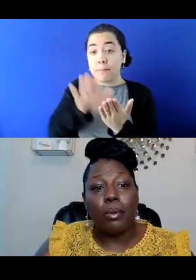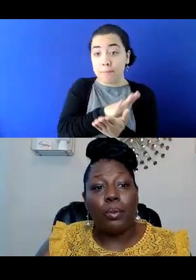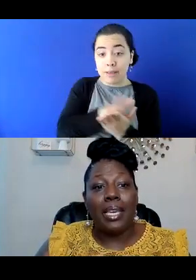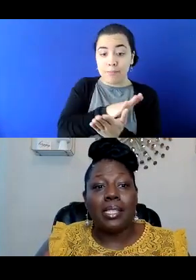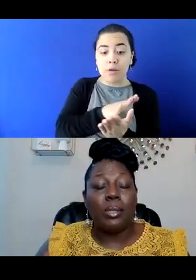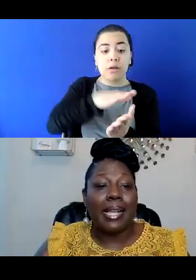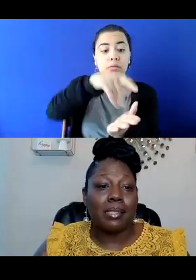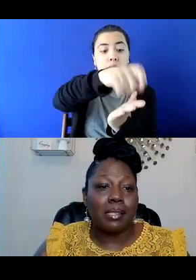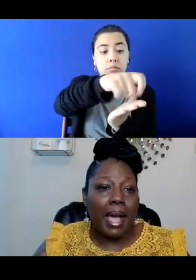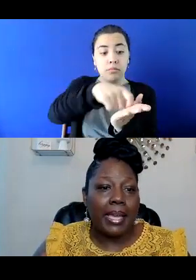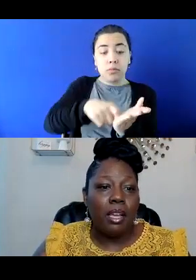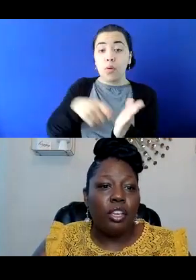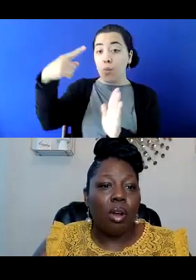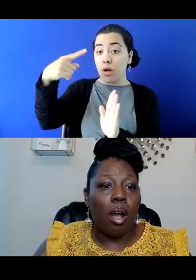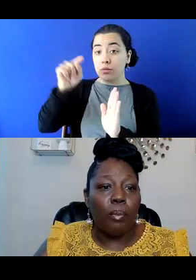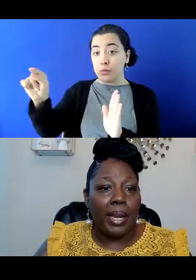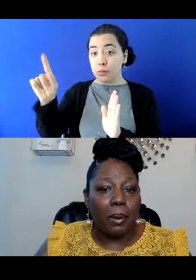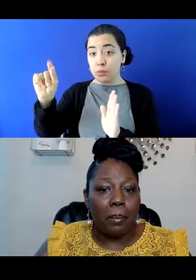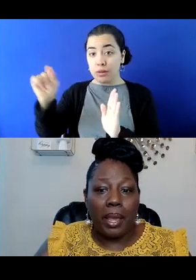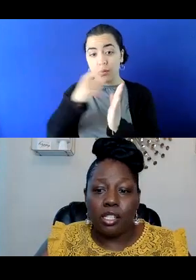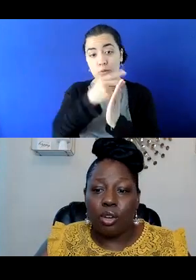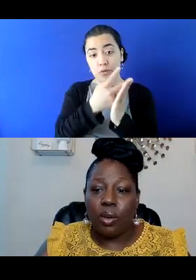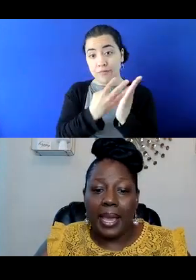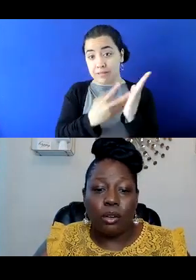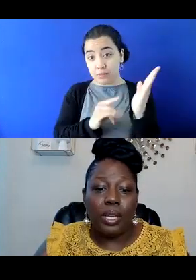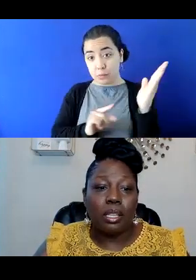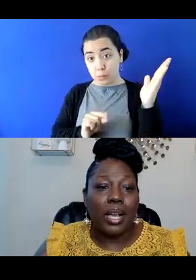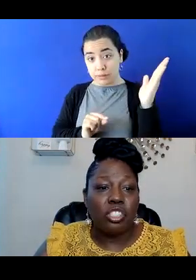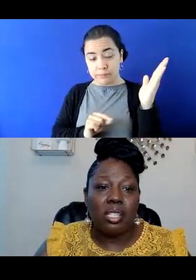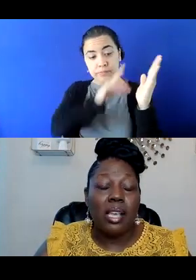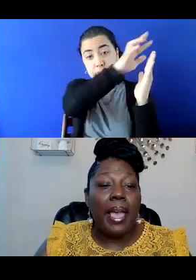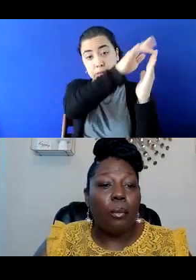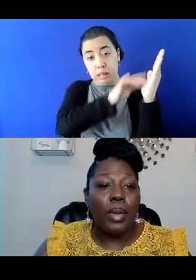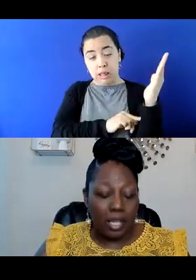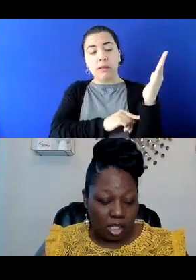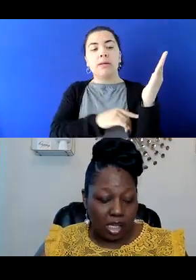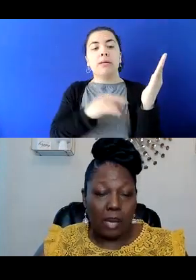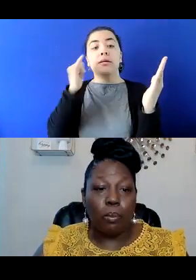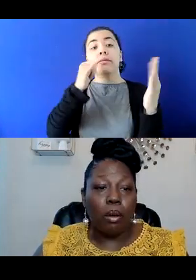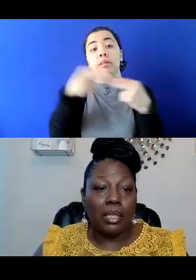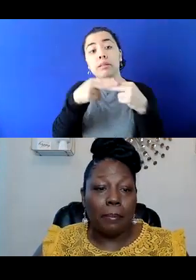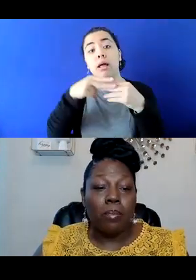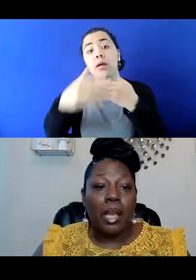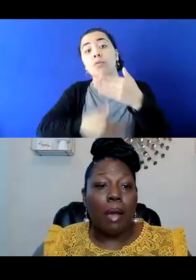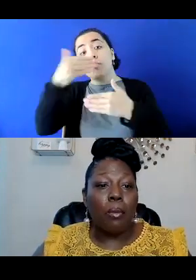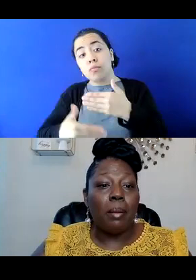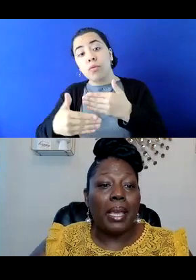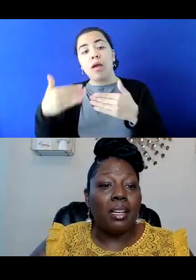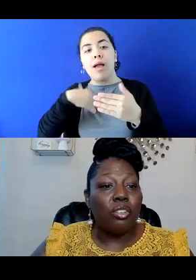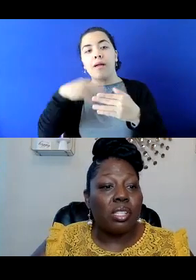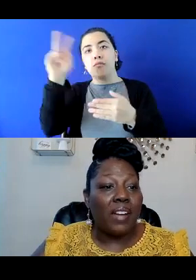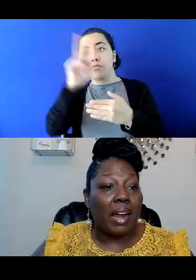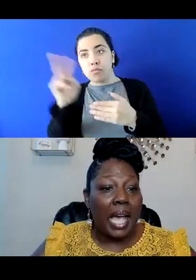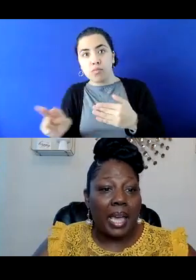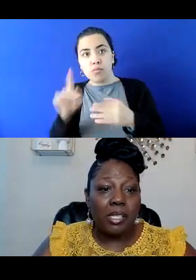so that when we get to that slide, you're already prepared to go ahead and read the questions and we can just keep rolling. I want to make